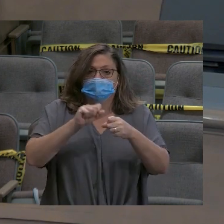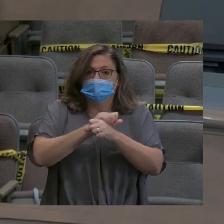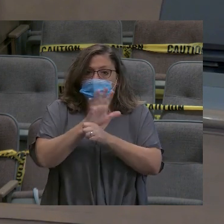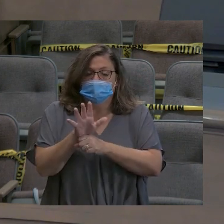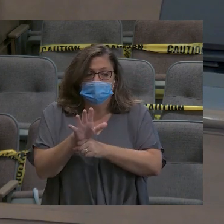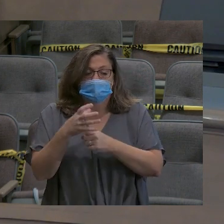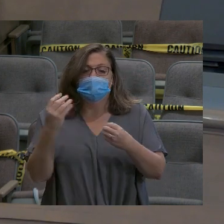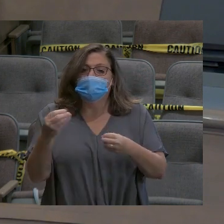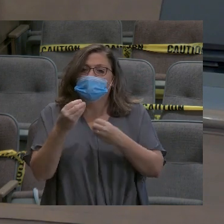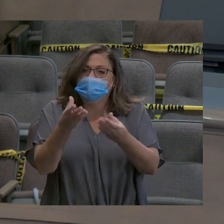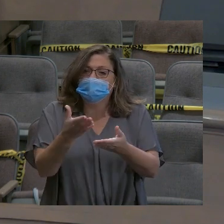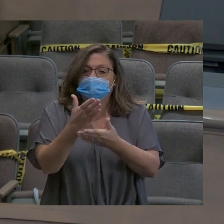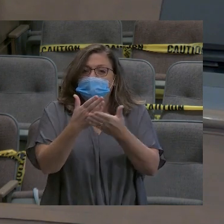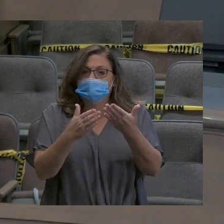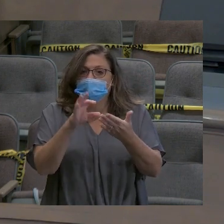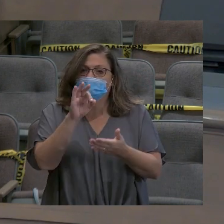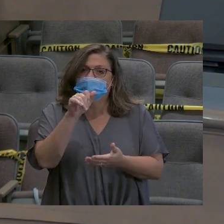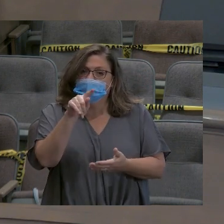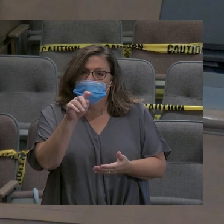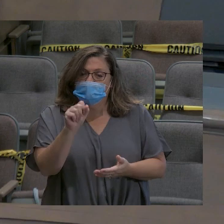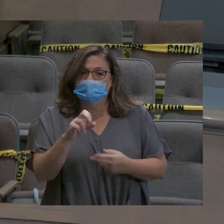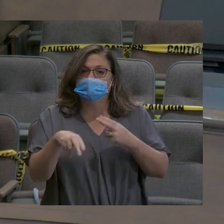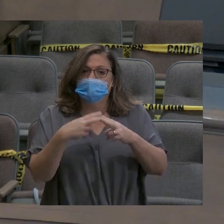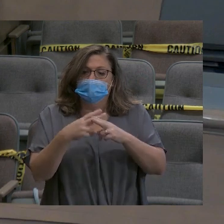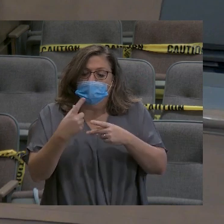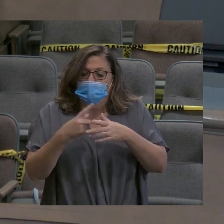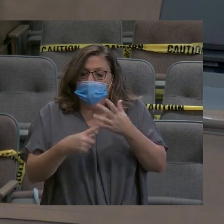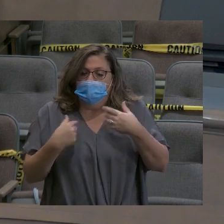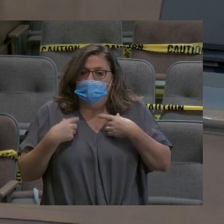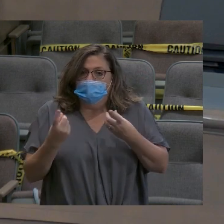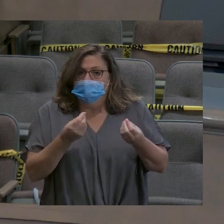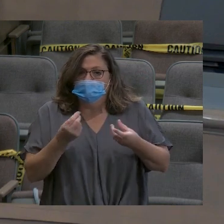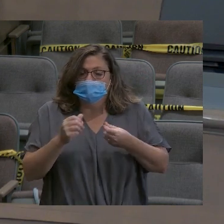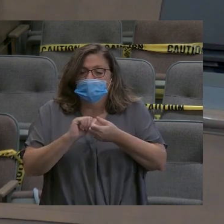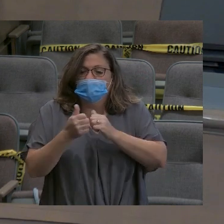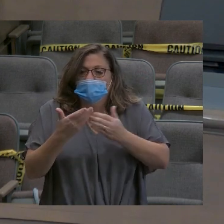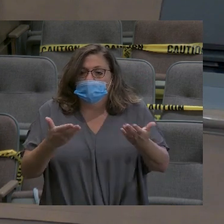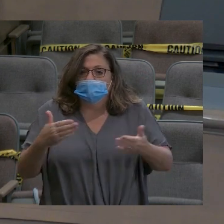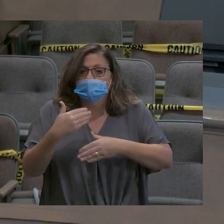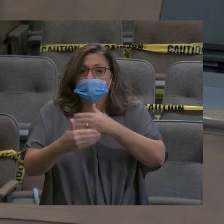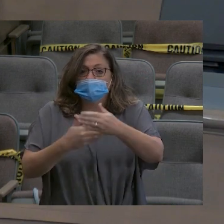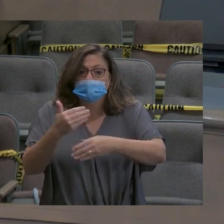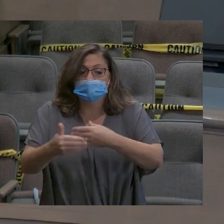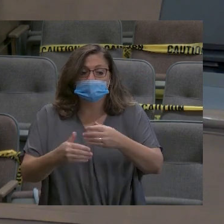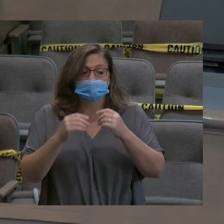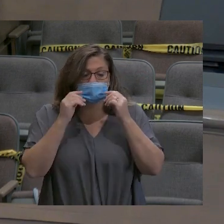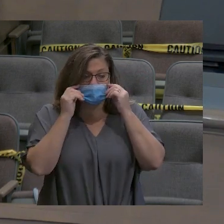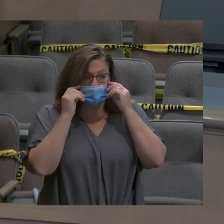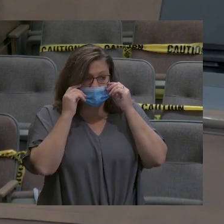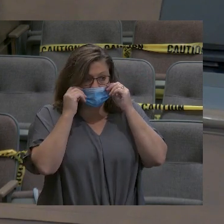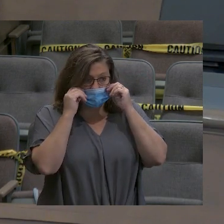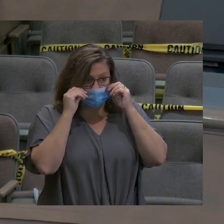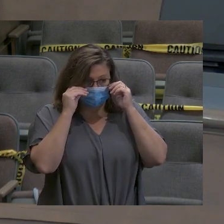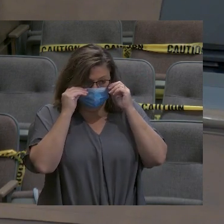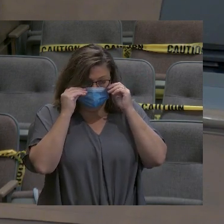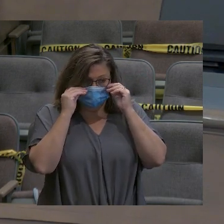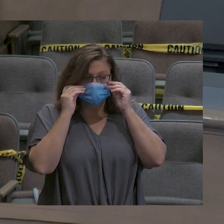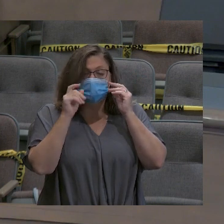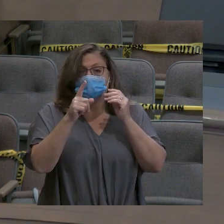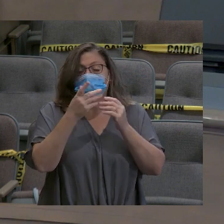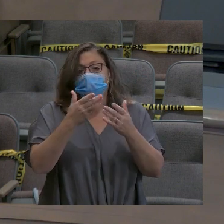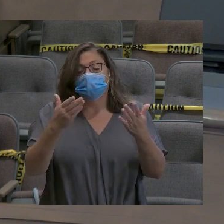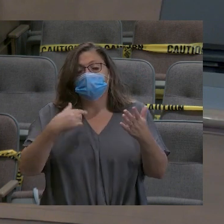some factual updates about what we're doing and how things are progressing. One of the things that we started